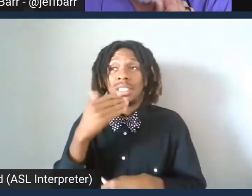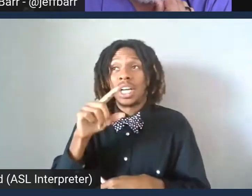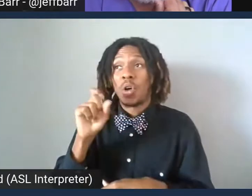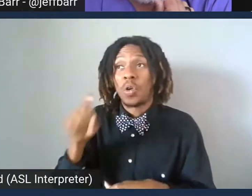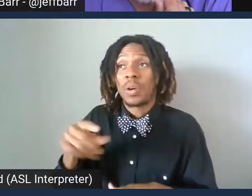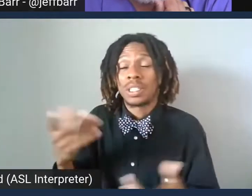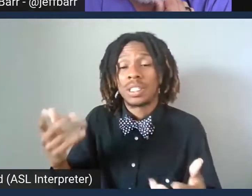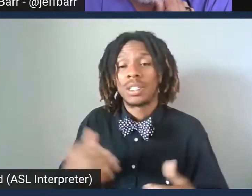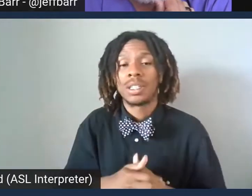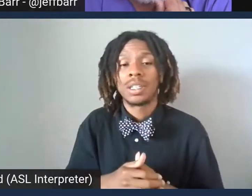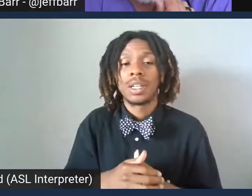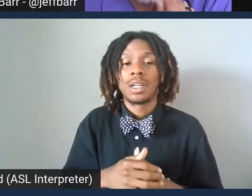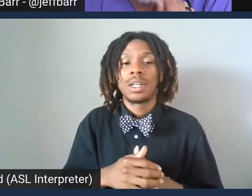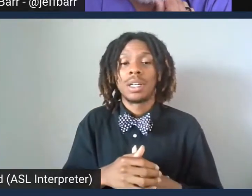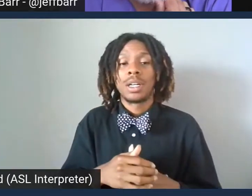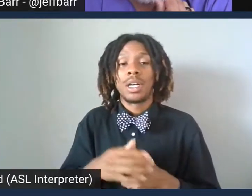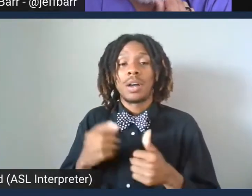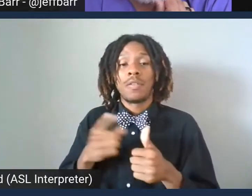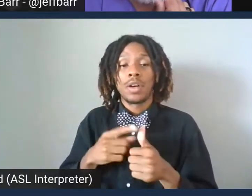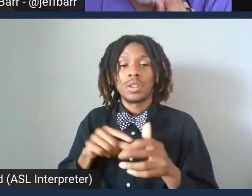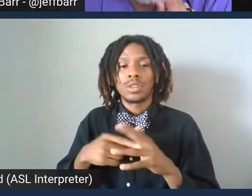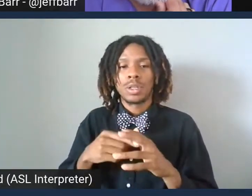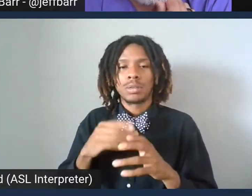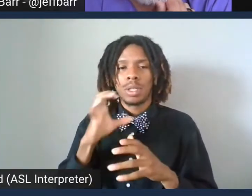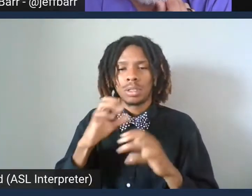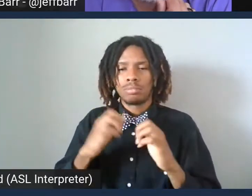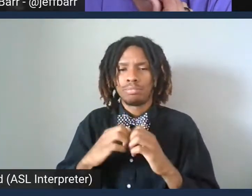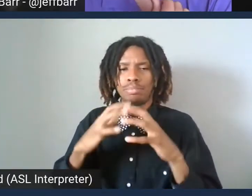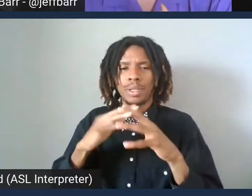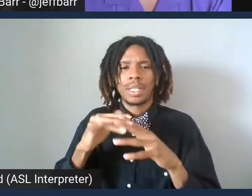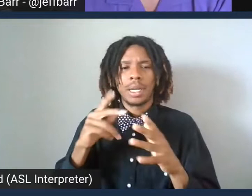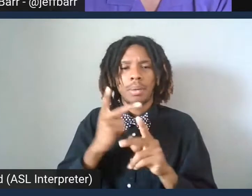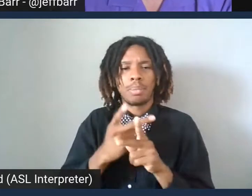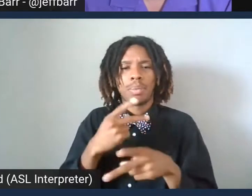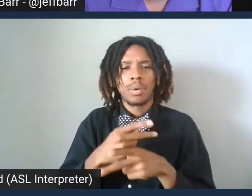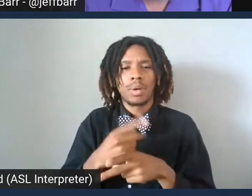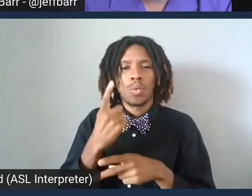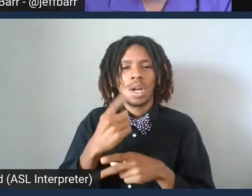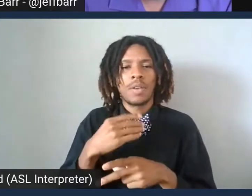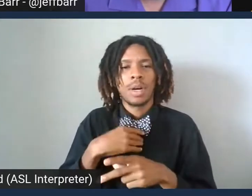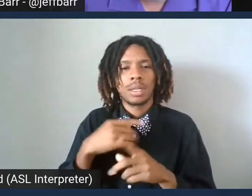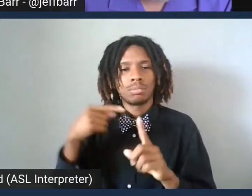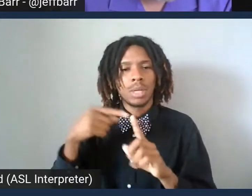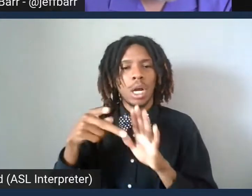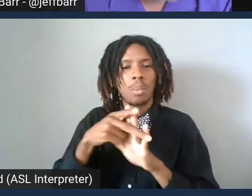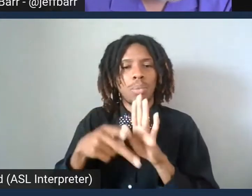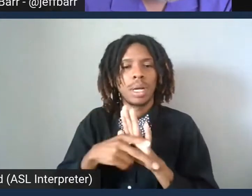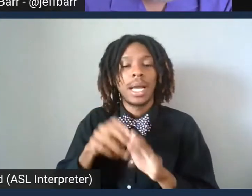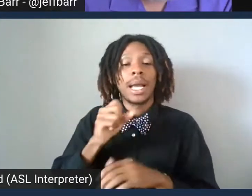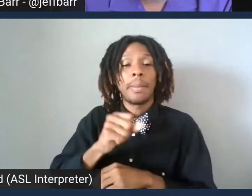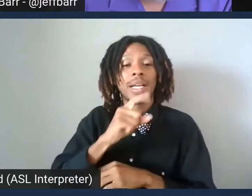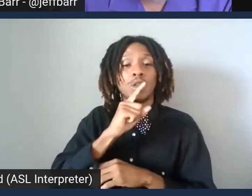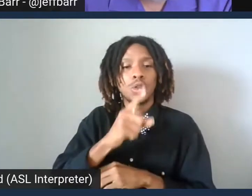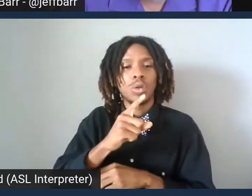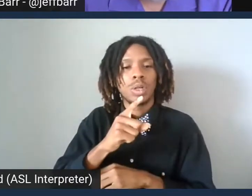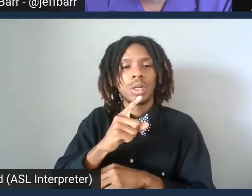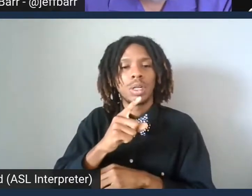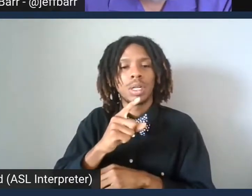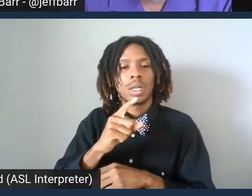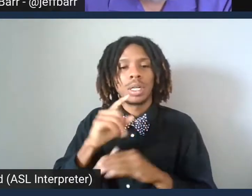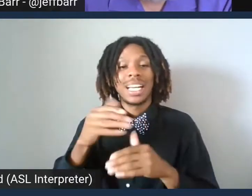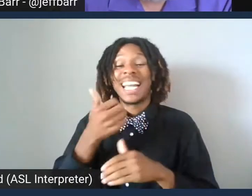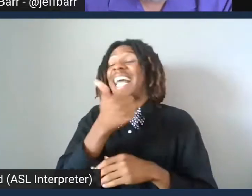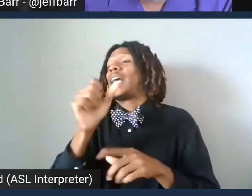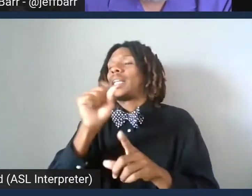So when we first started looking into building this product, one of our core principles is ensuring that under any